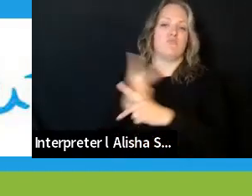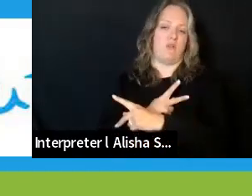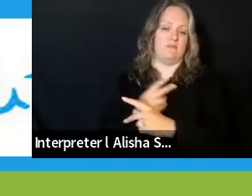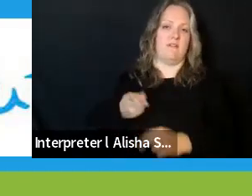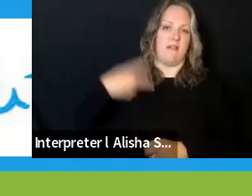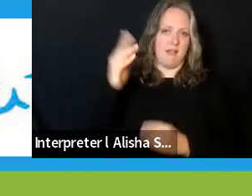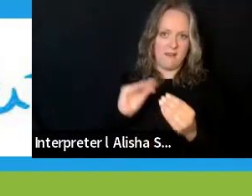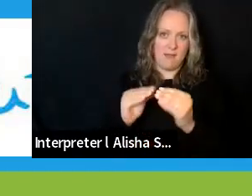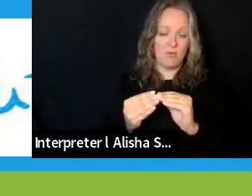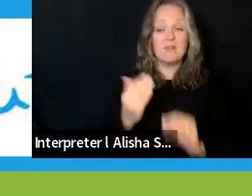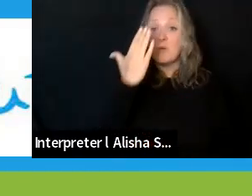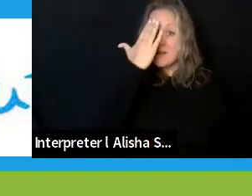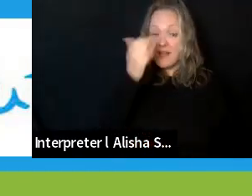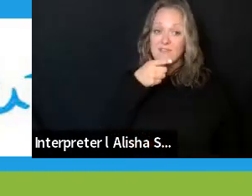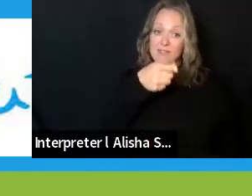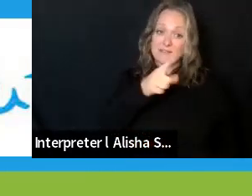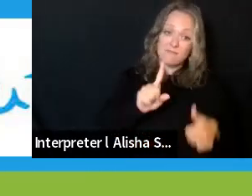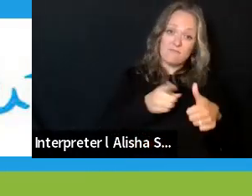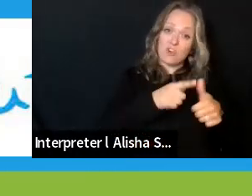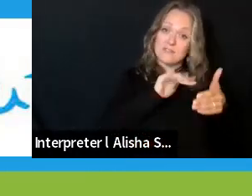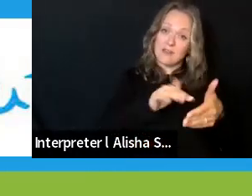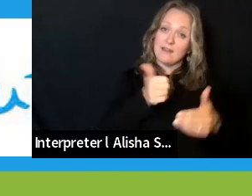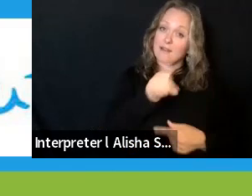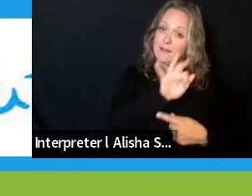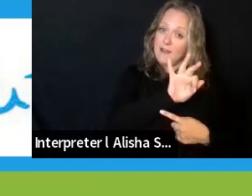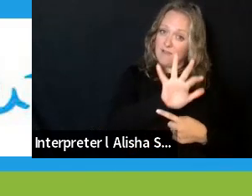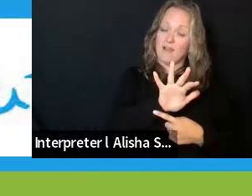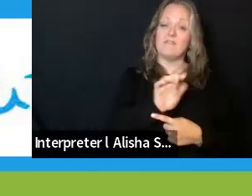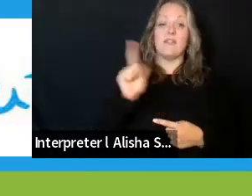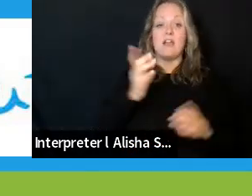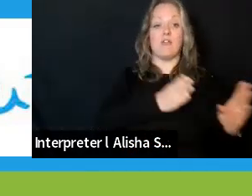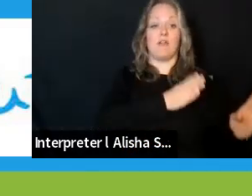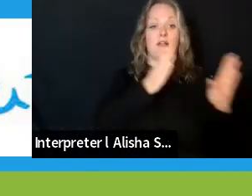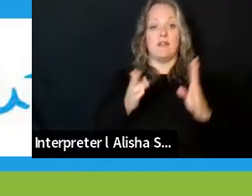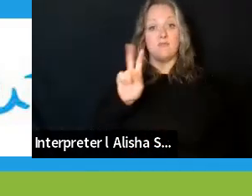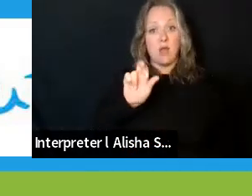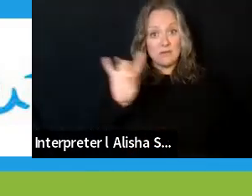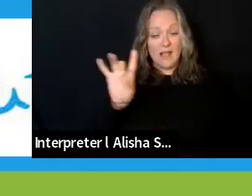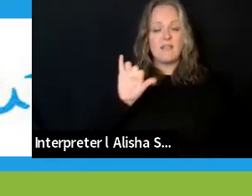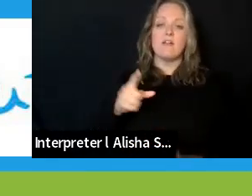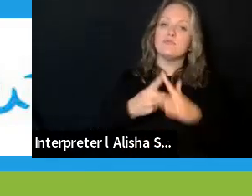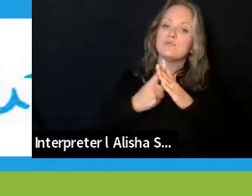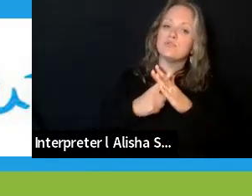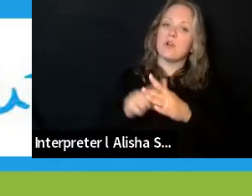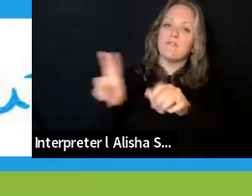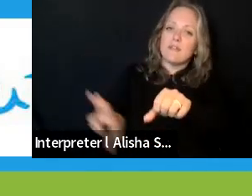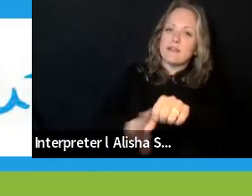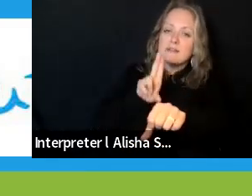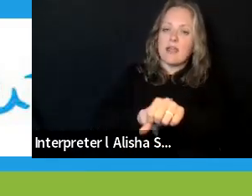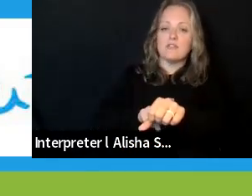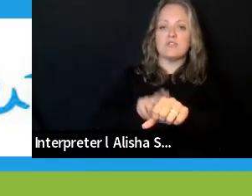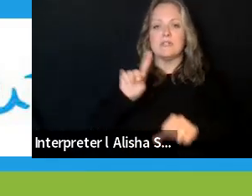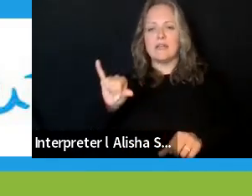that because of this study, we have in 2008 was the start of the National